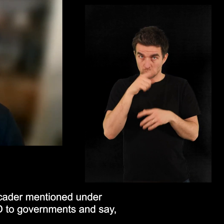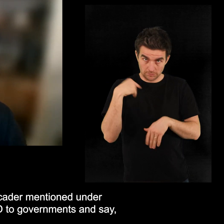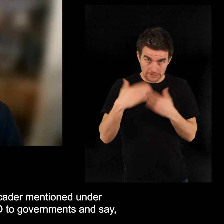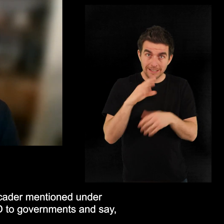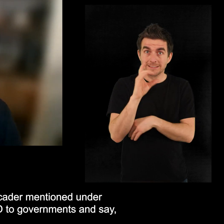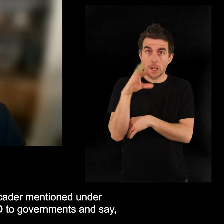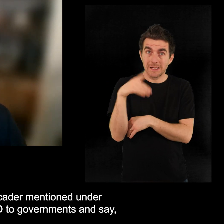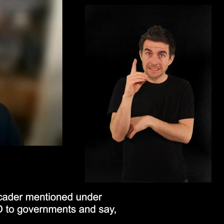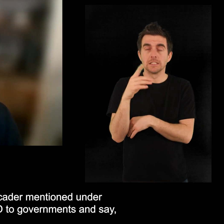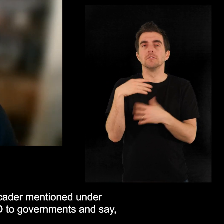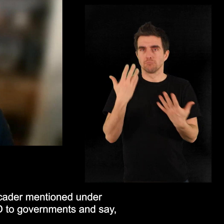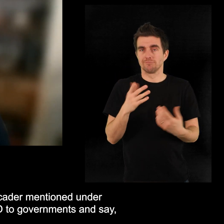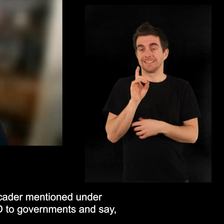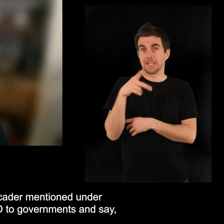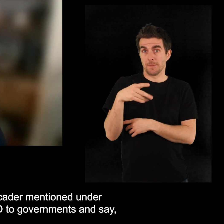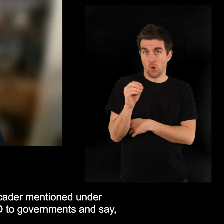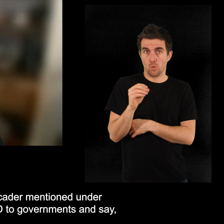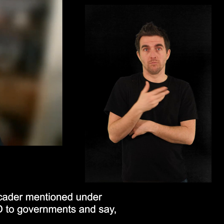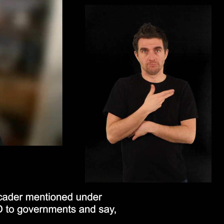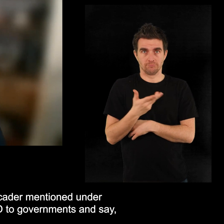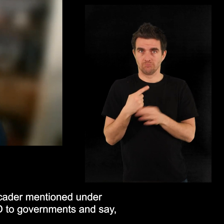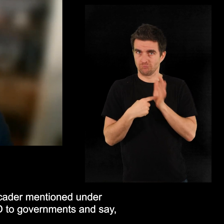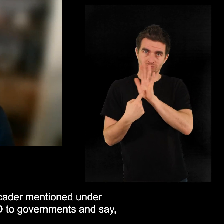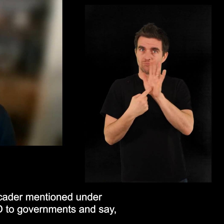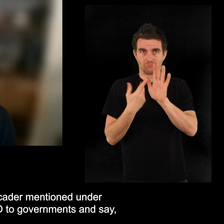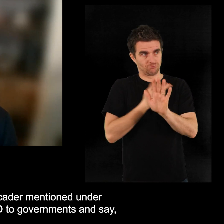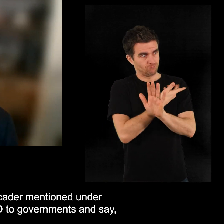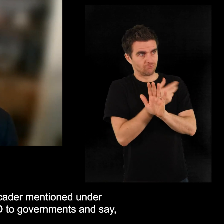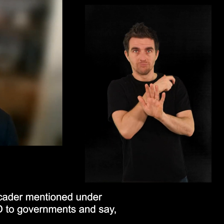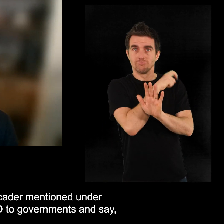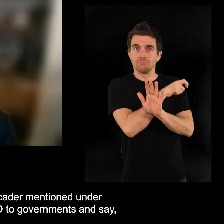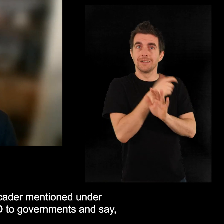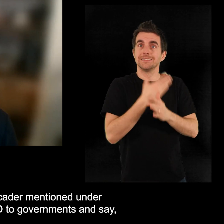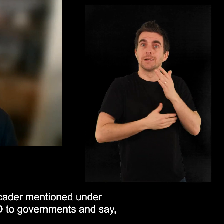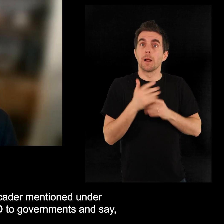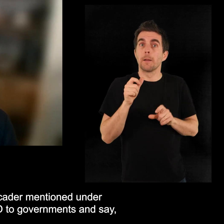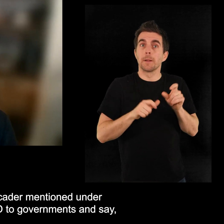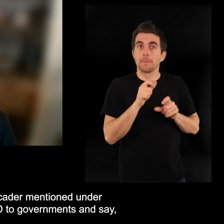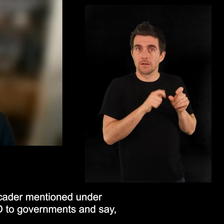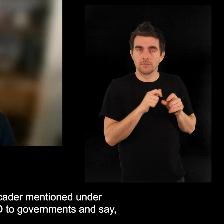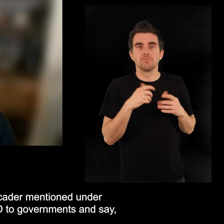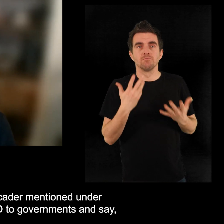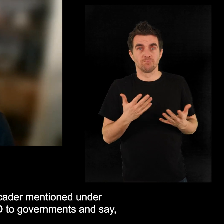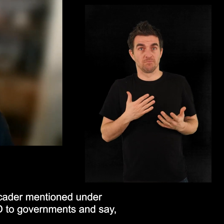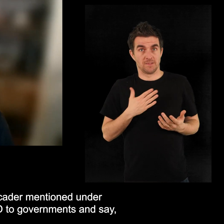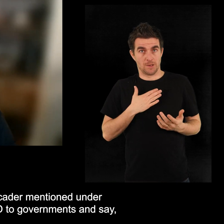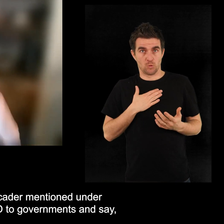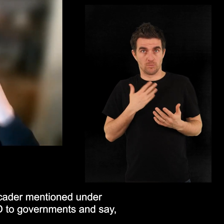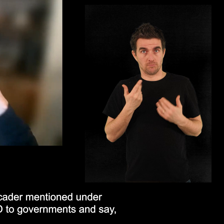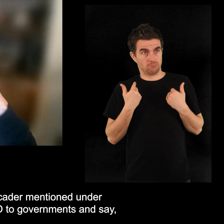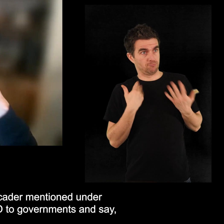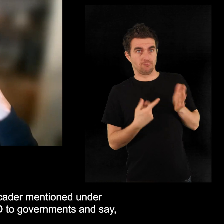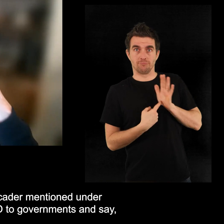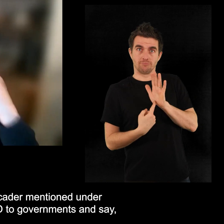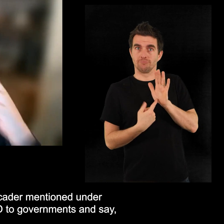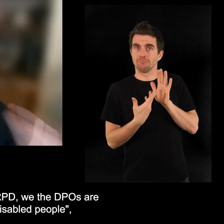doing. We cannot go forward, as Scada mentioned, under 4.3 and 33.3 of the UNCRPD to